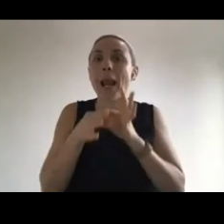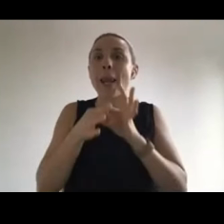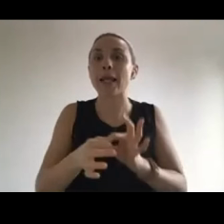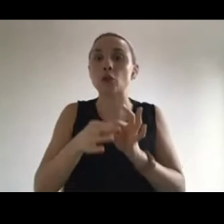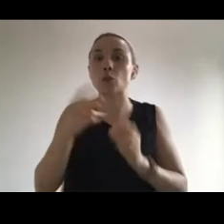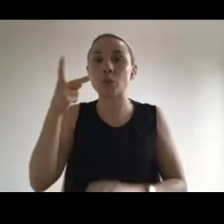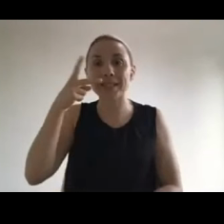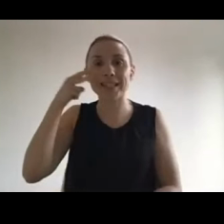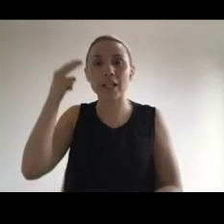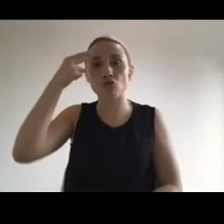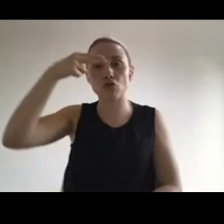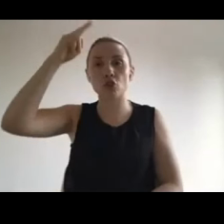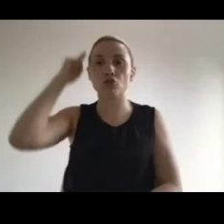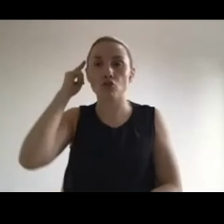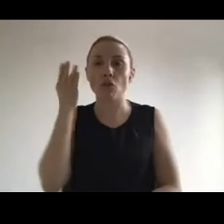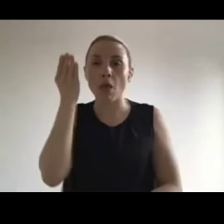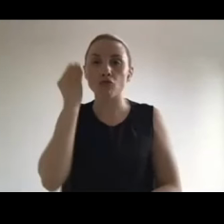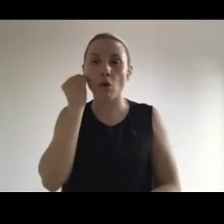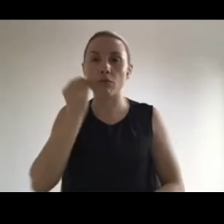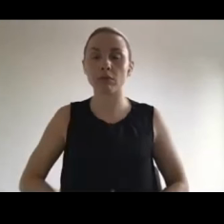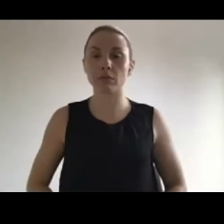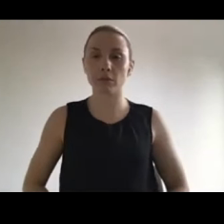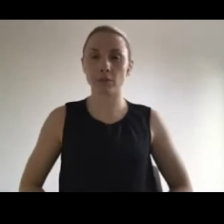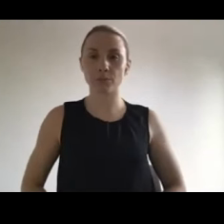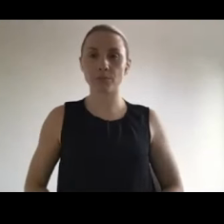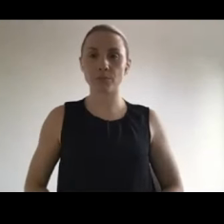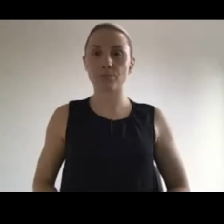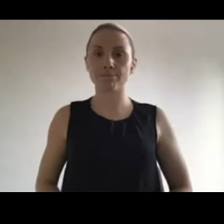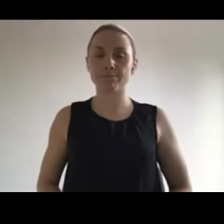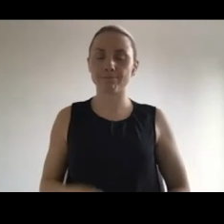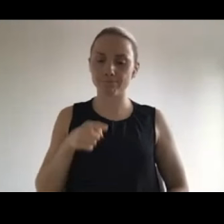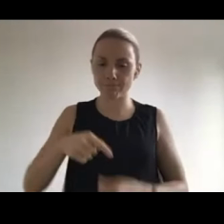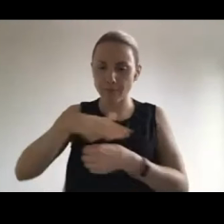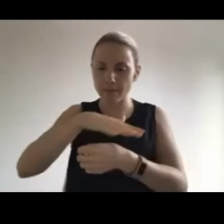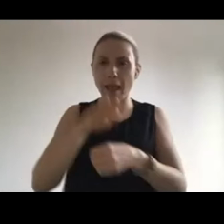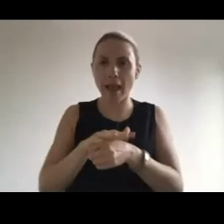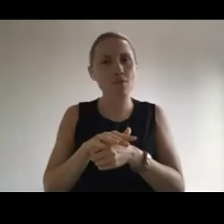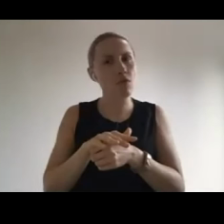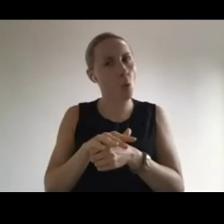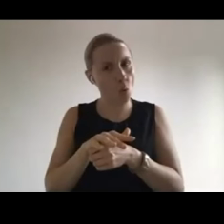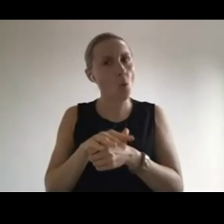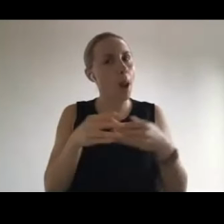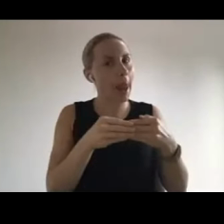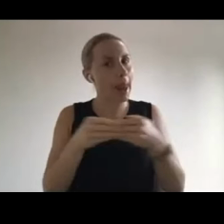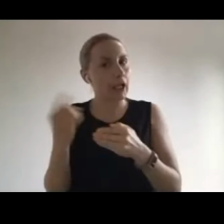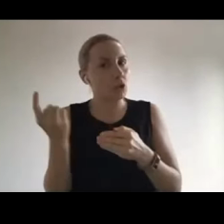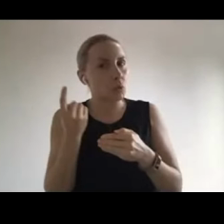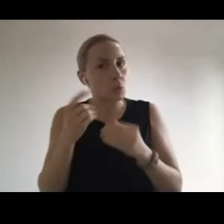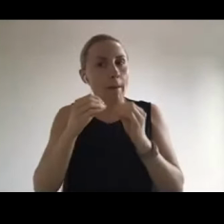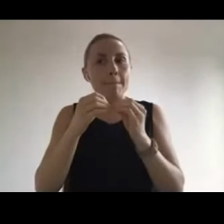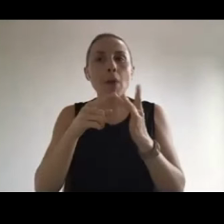field is very much driven by biotech and pharma companies, and some of which are spin-offs